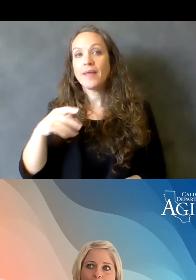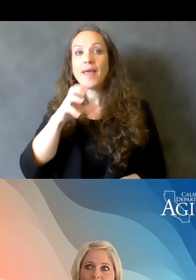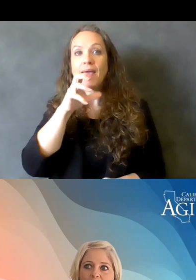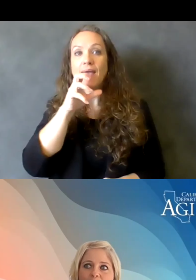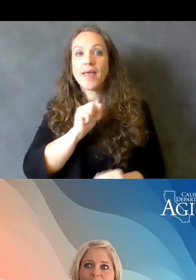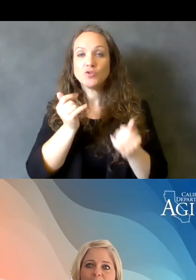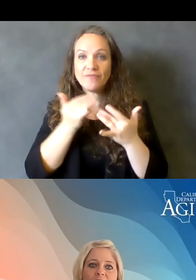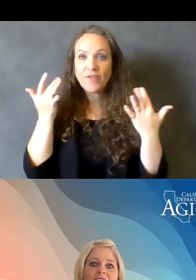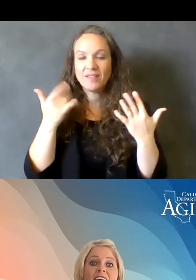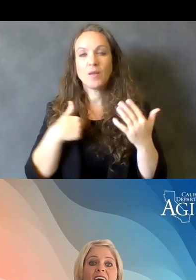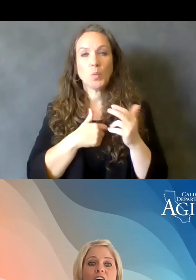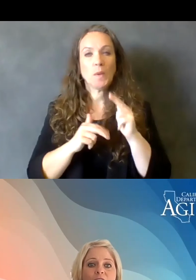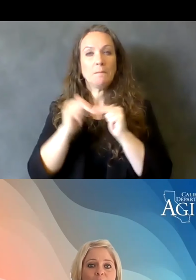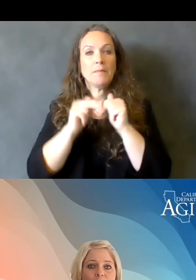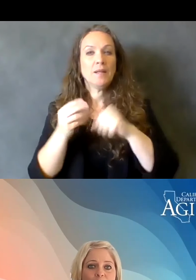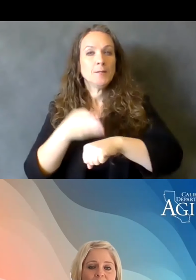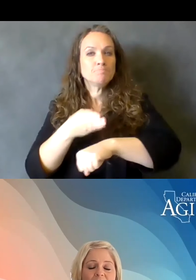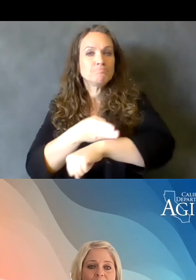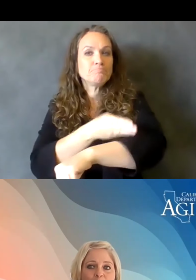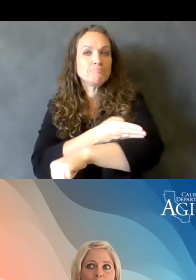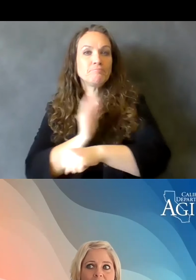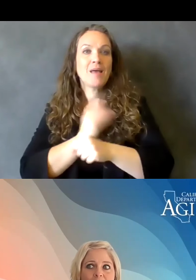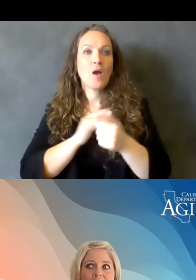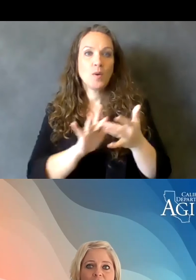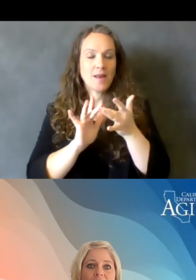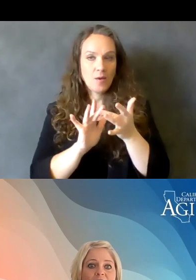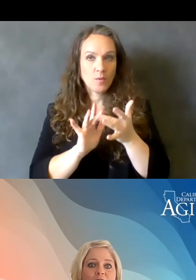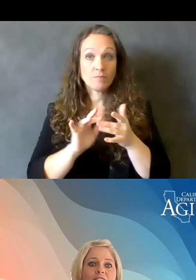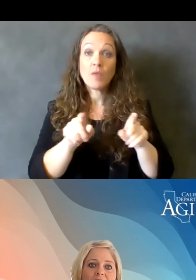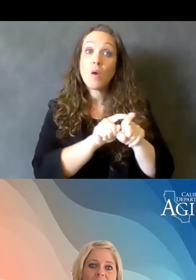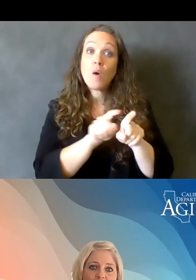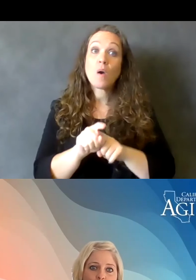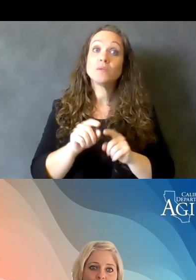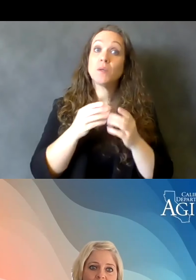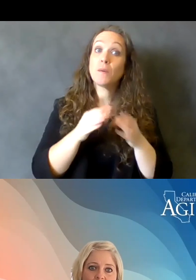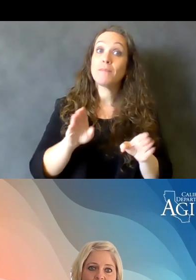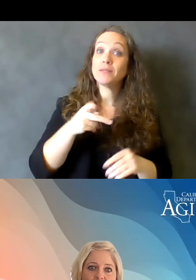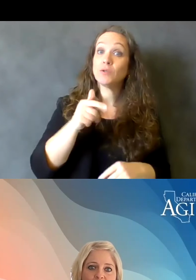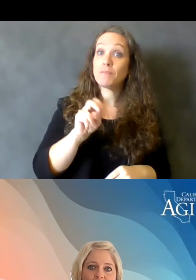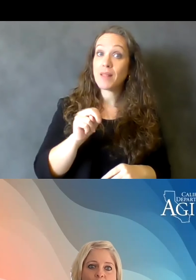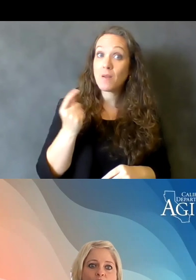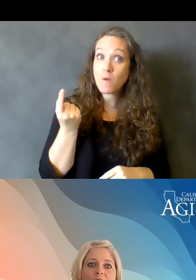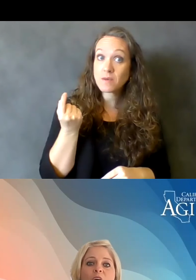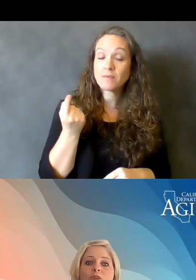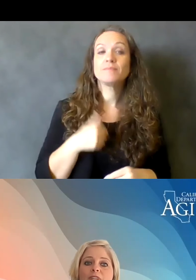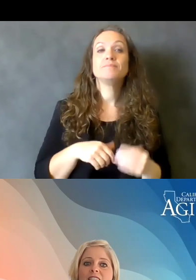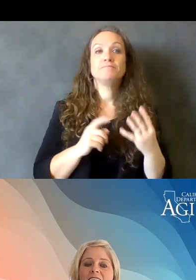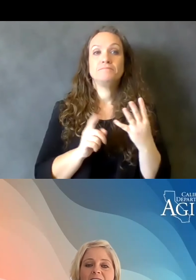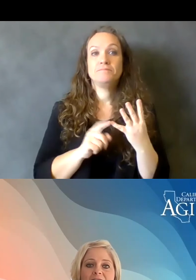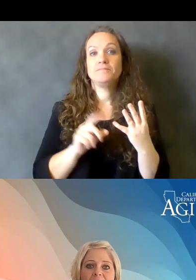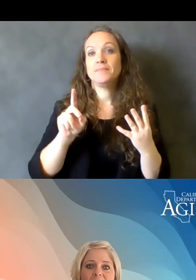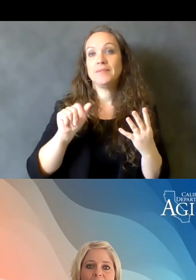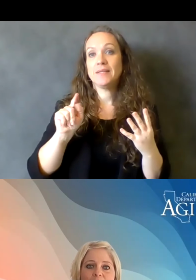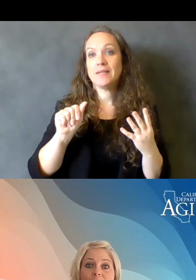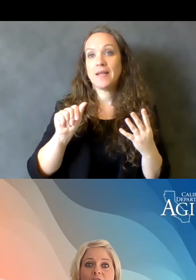in California. Also included in the Master Plan for Aging is our data dashboard for aging. We've recently